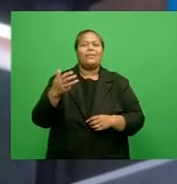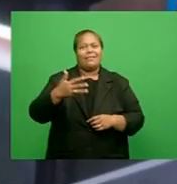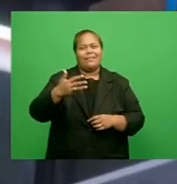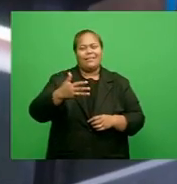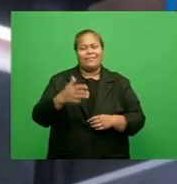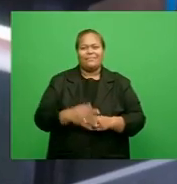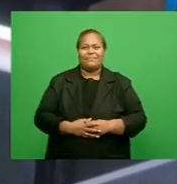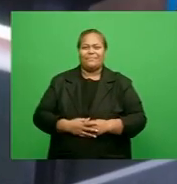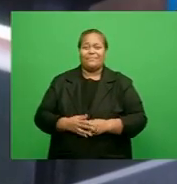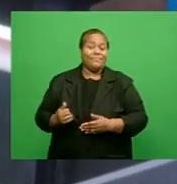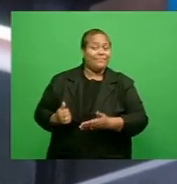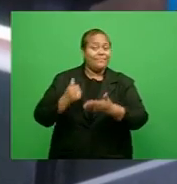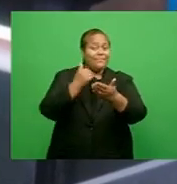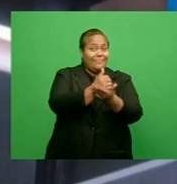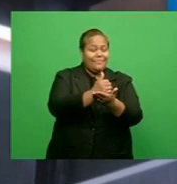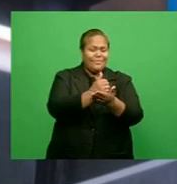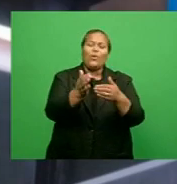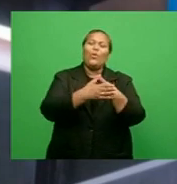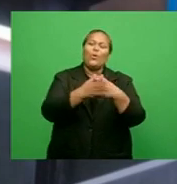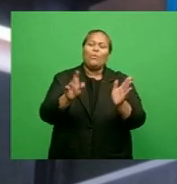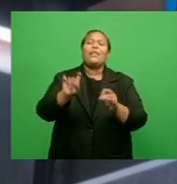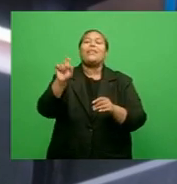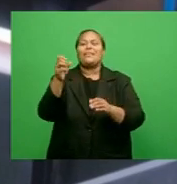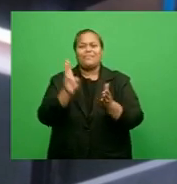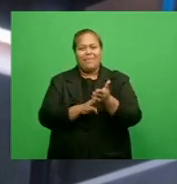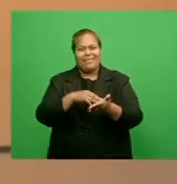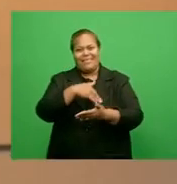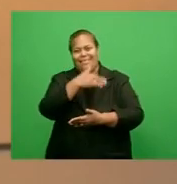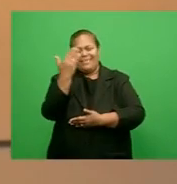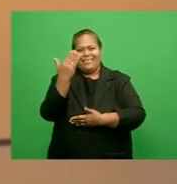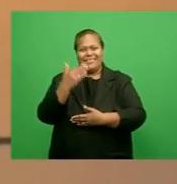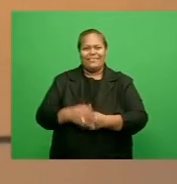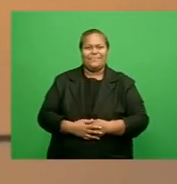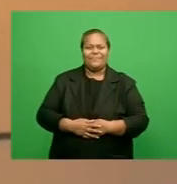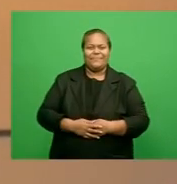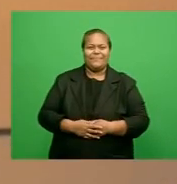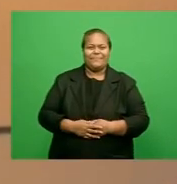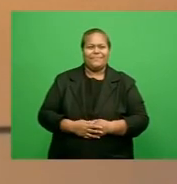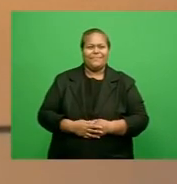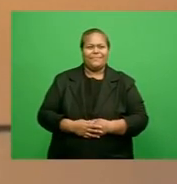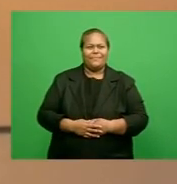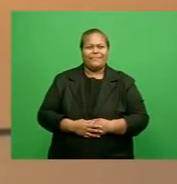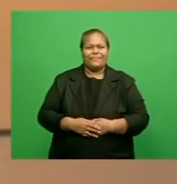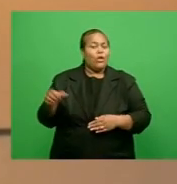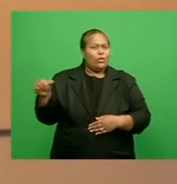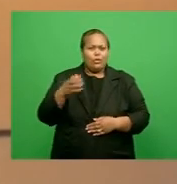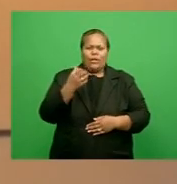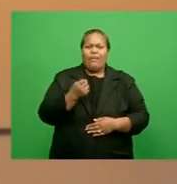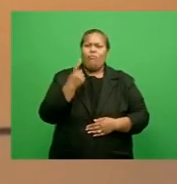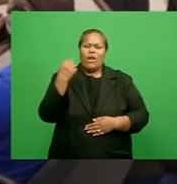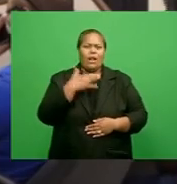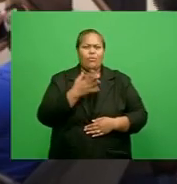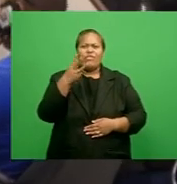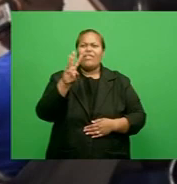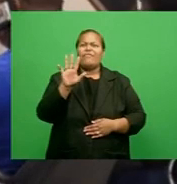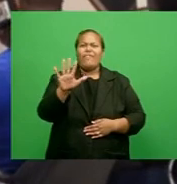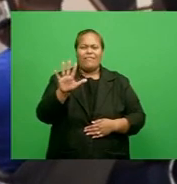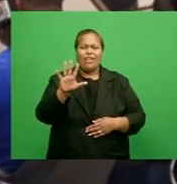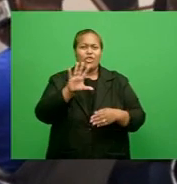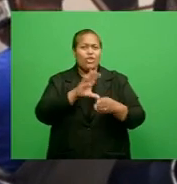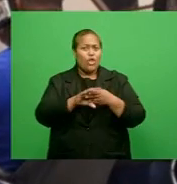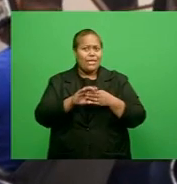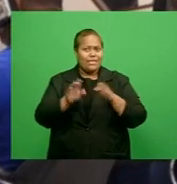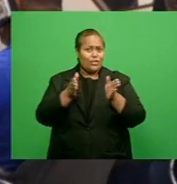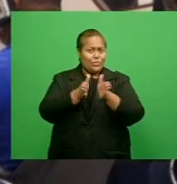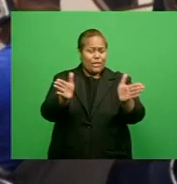The assistance will open from next Monday. Members must have a minimum of $135 in their general account and can